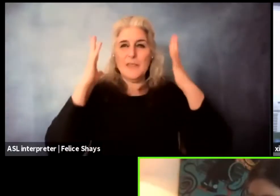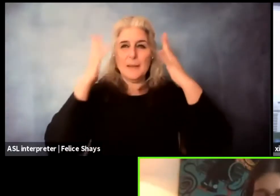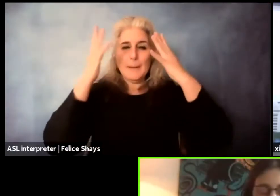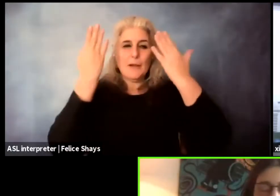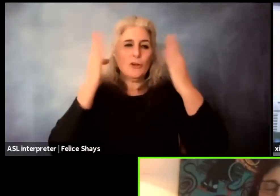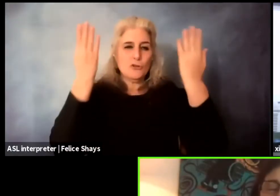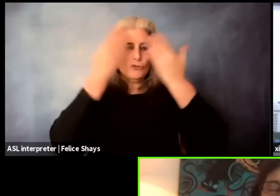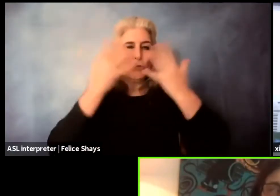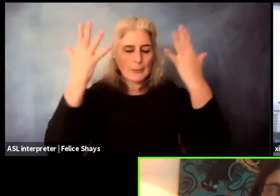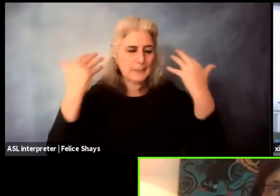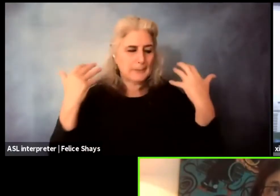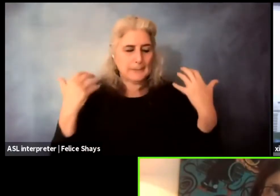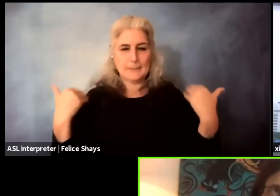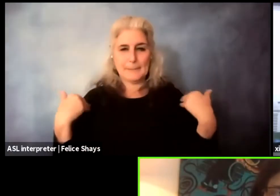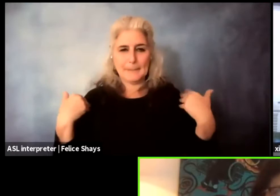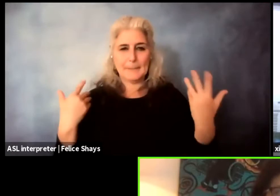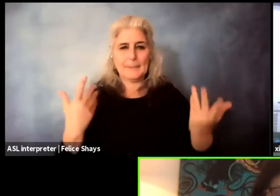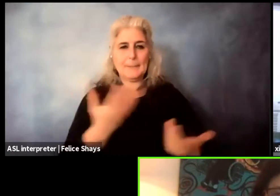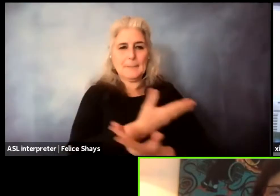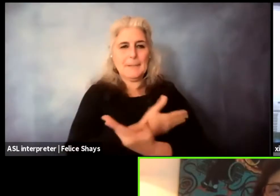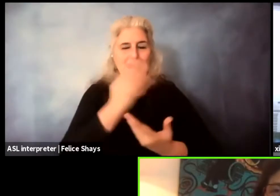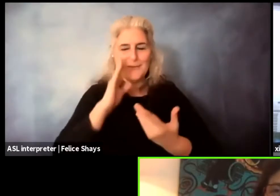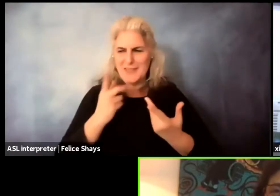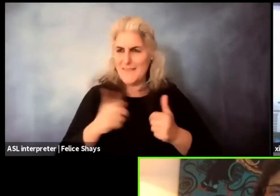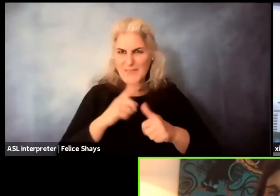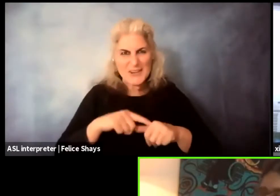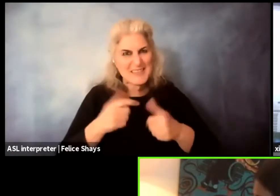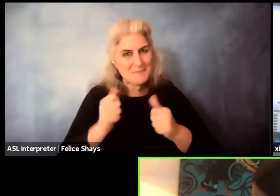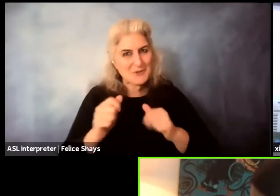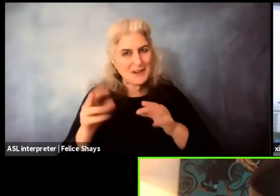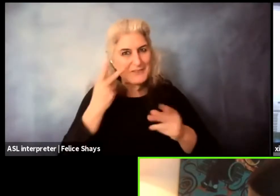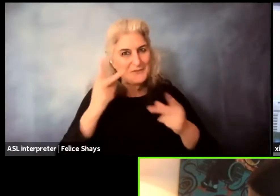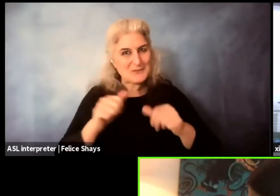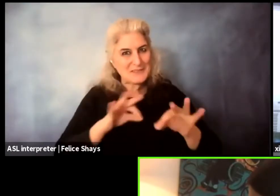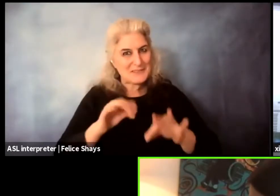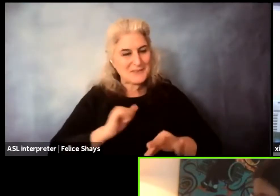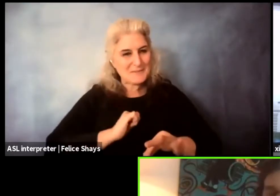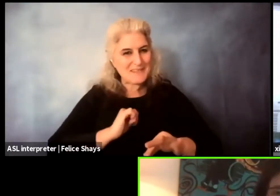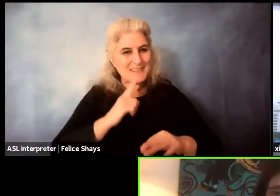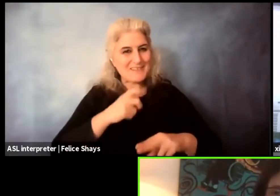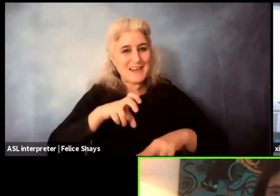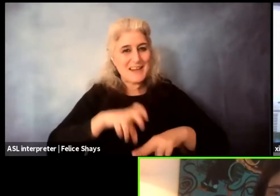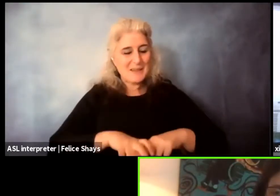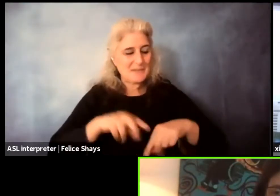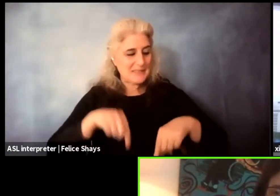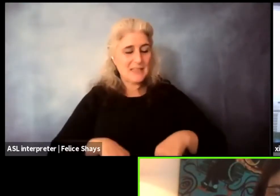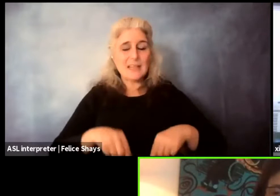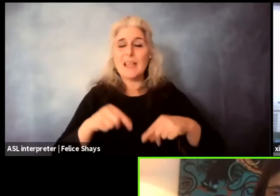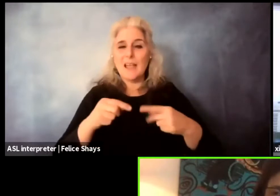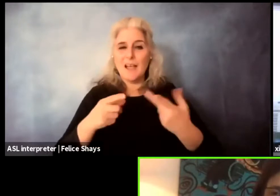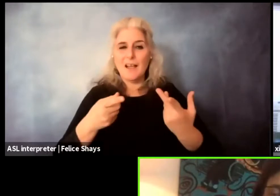past my shoulder length dark hair. It's my first time trying a description. Sitting on a light tan